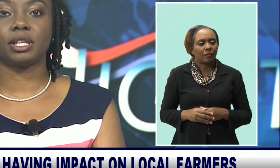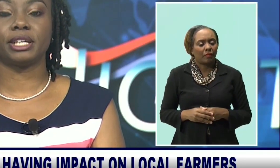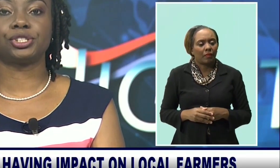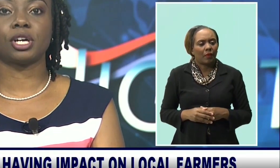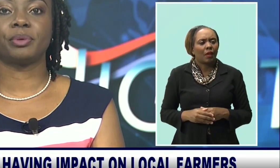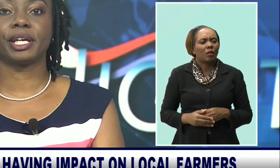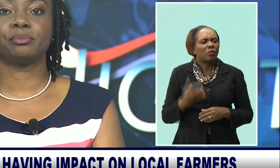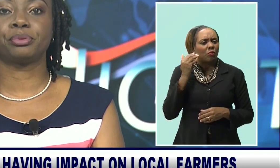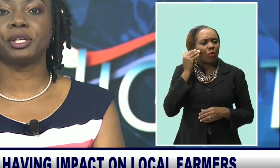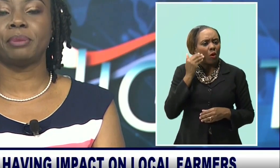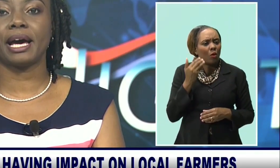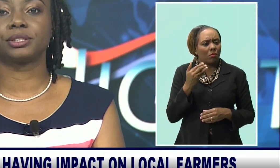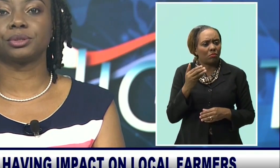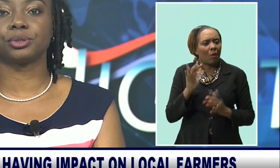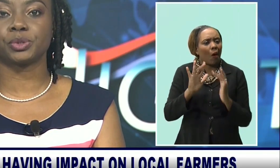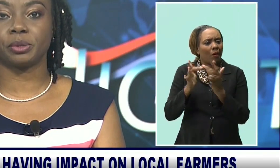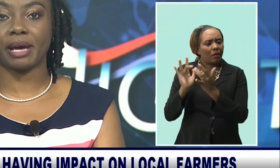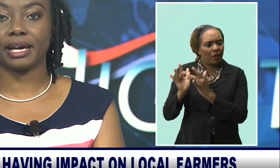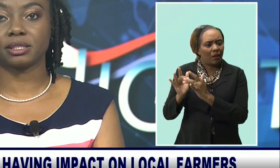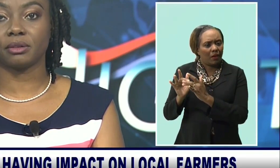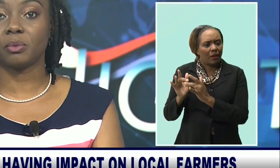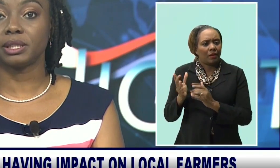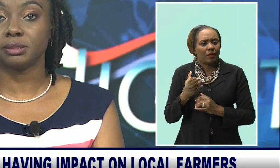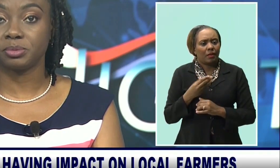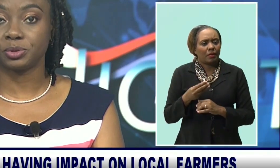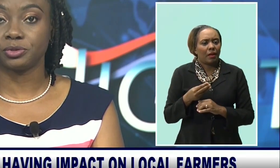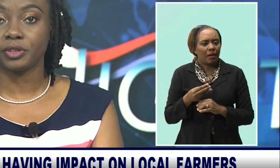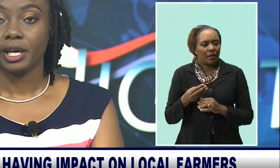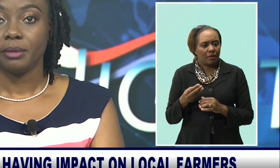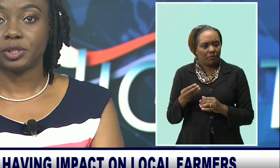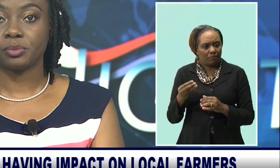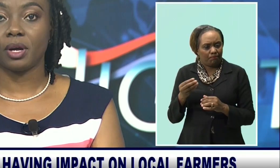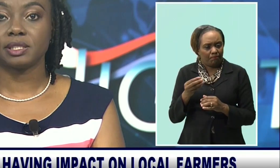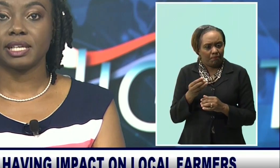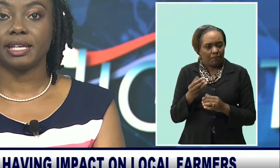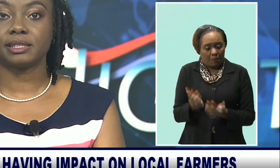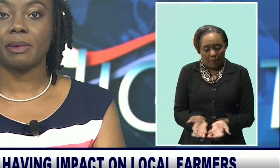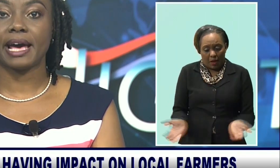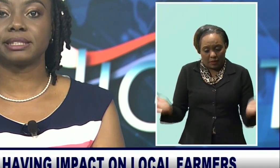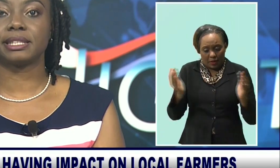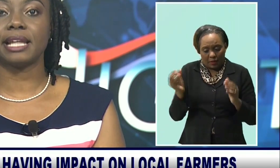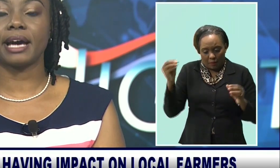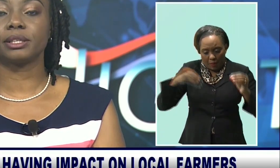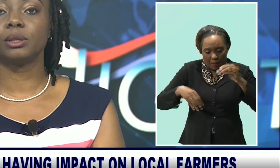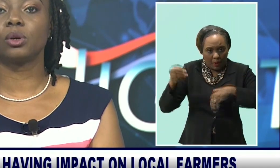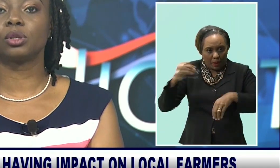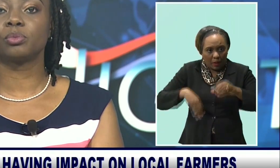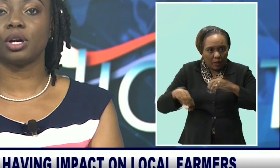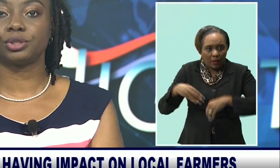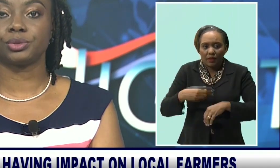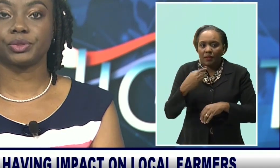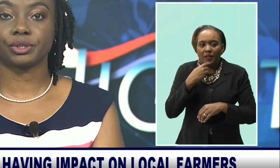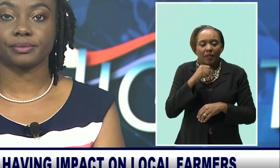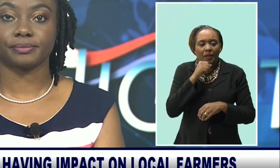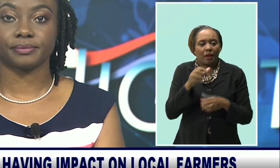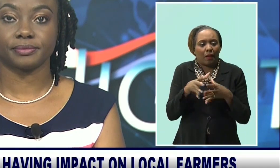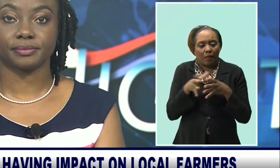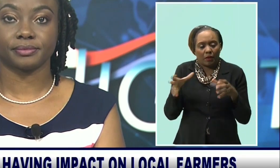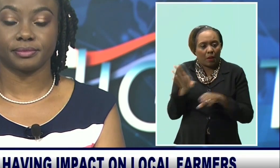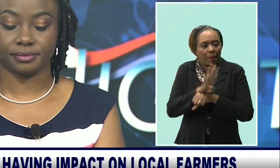introduction of online shopping and pre-packed grocery bags are a welcomed move, Mr. Paul says the bags lack local